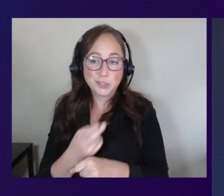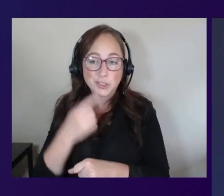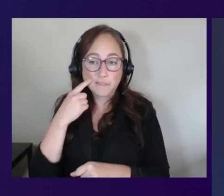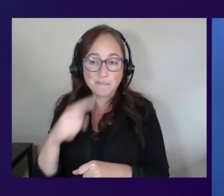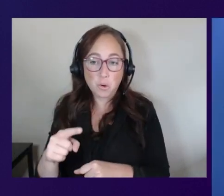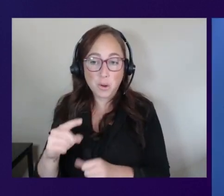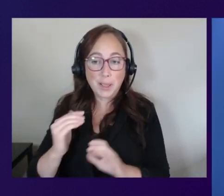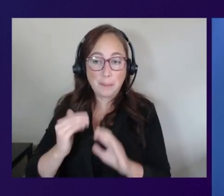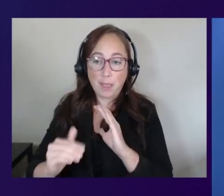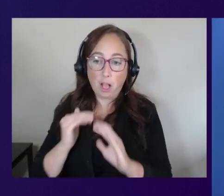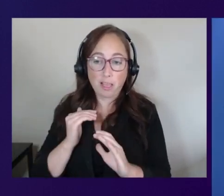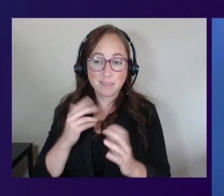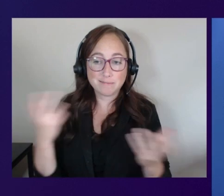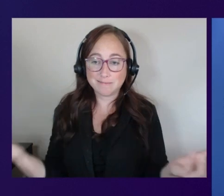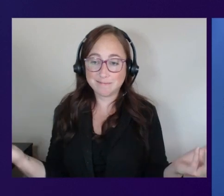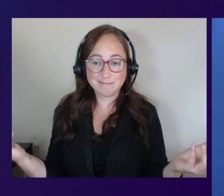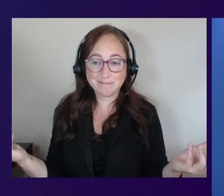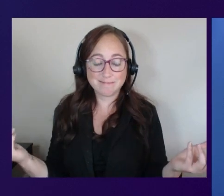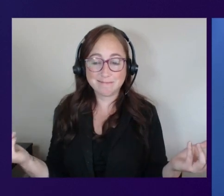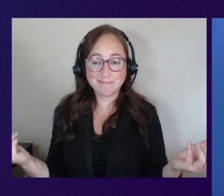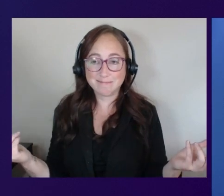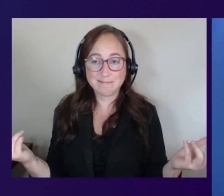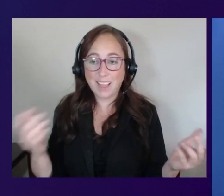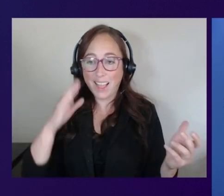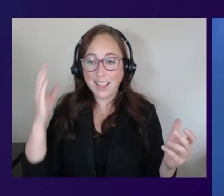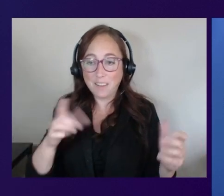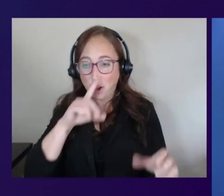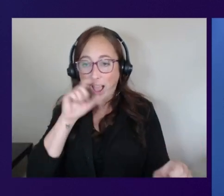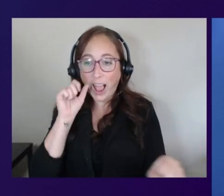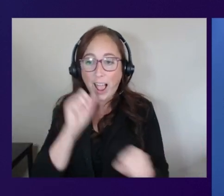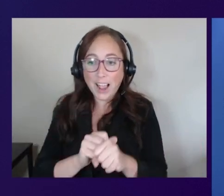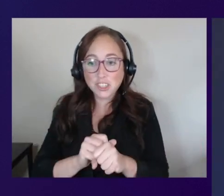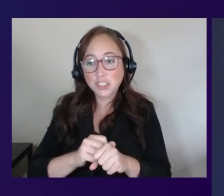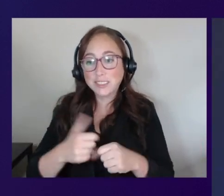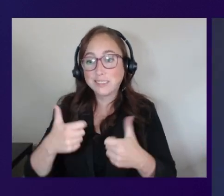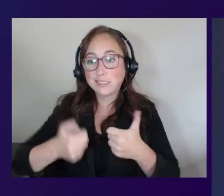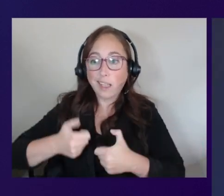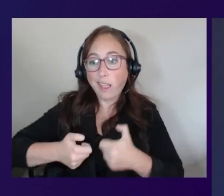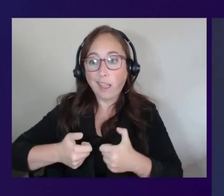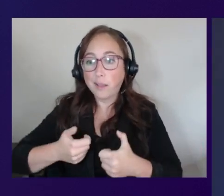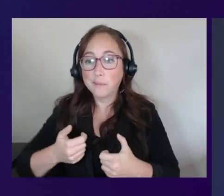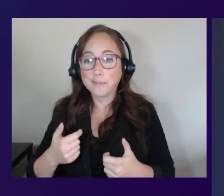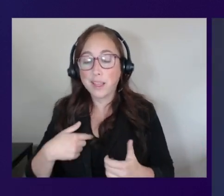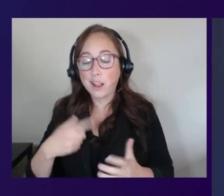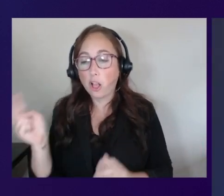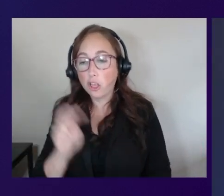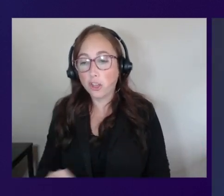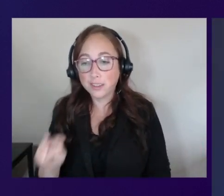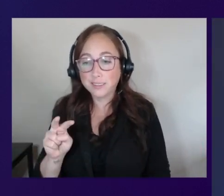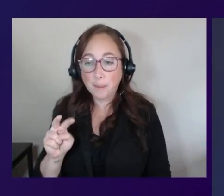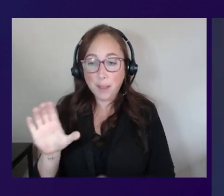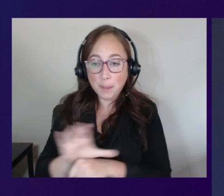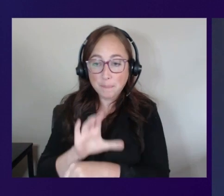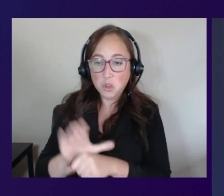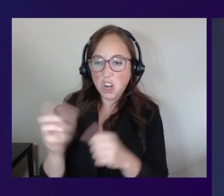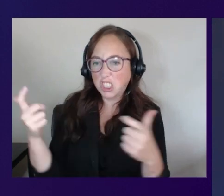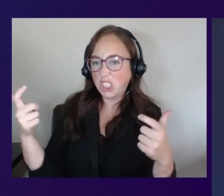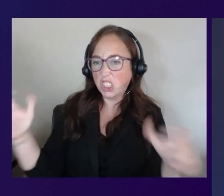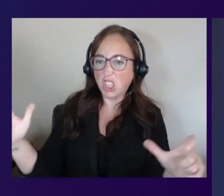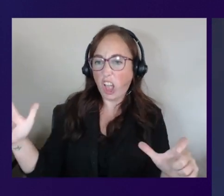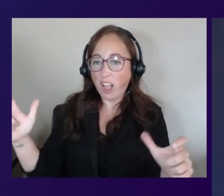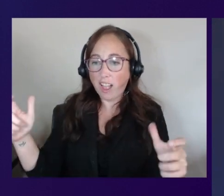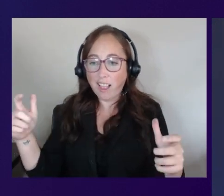email. I never get the opportunity, and I look at it, and it's so vastly overpowered for just a browser, and I'm